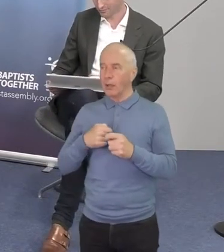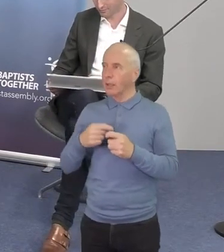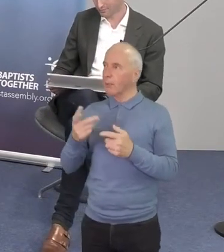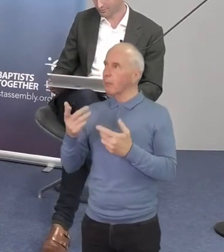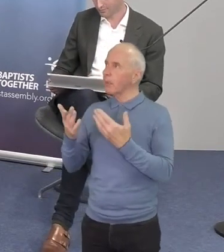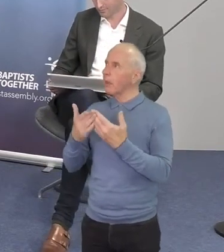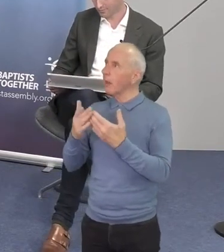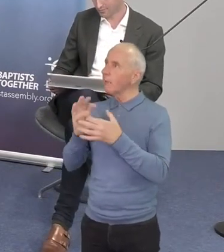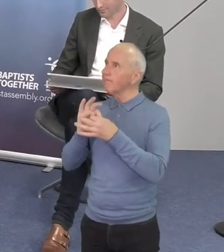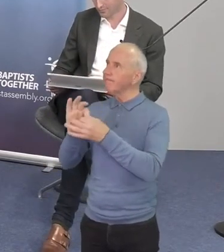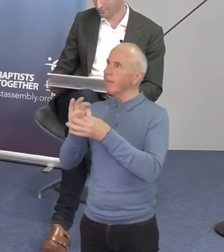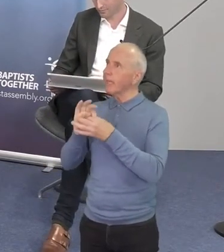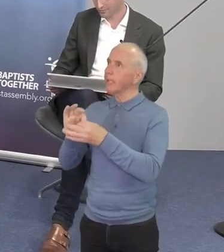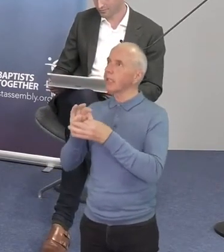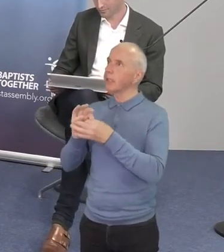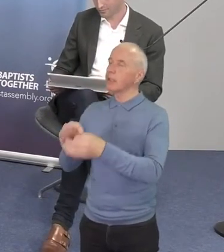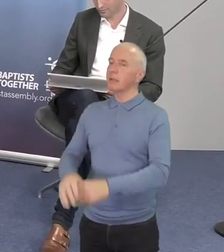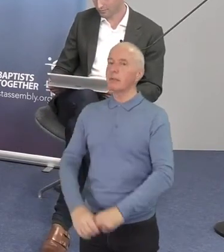danger. So